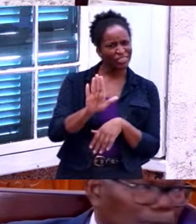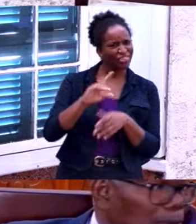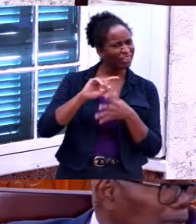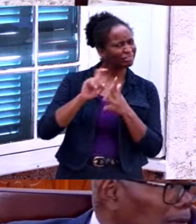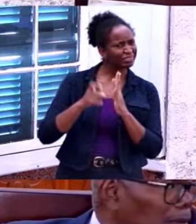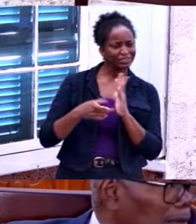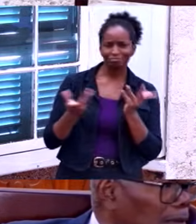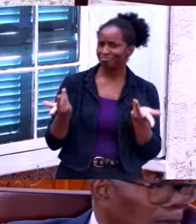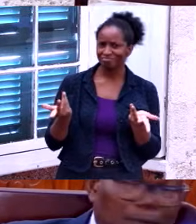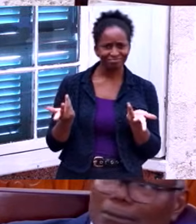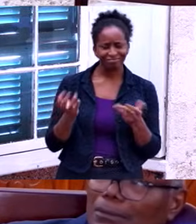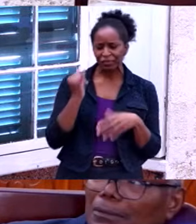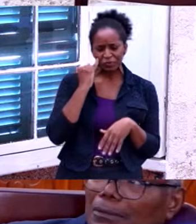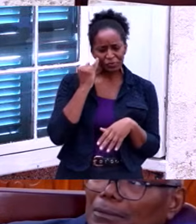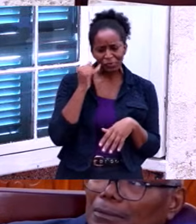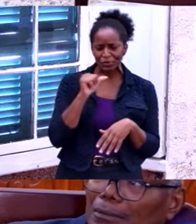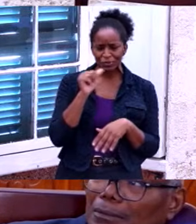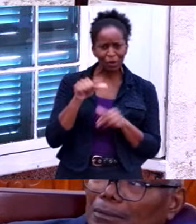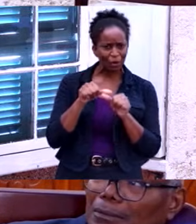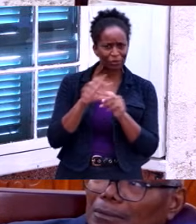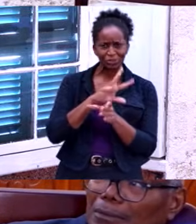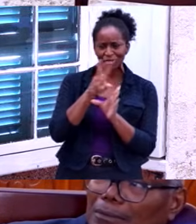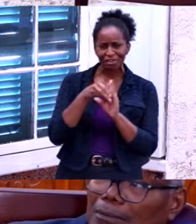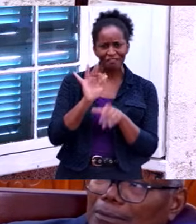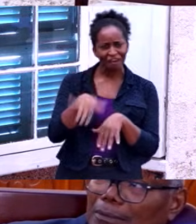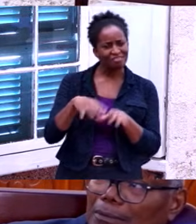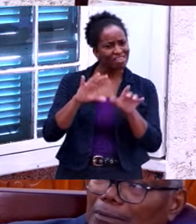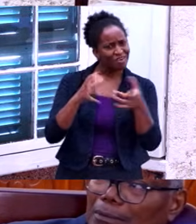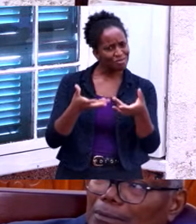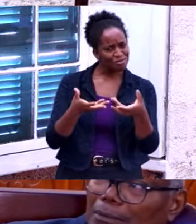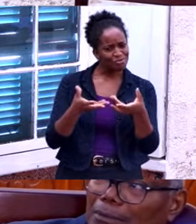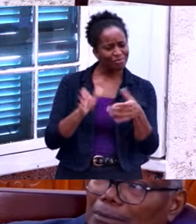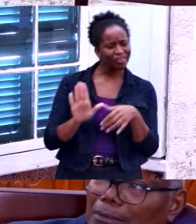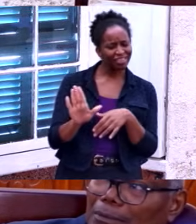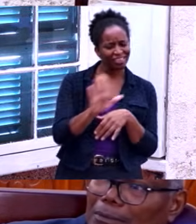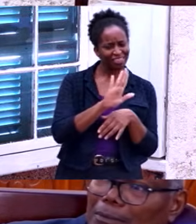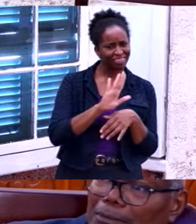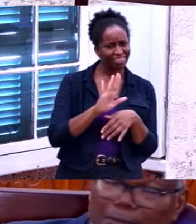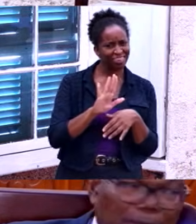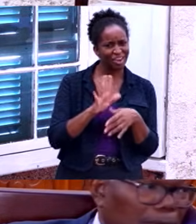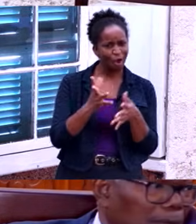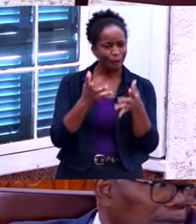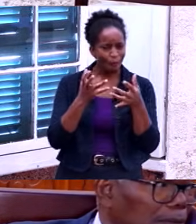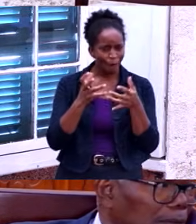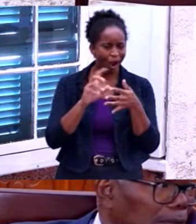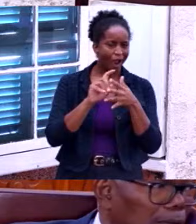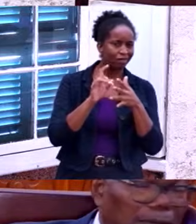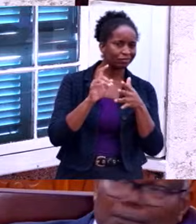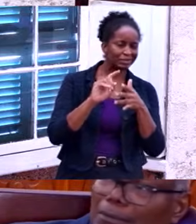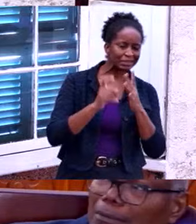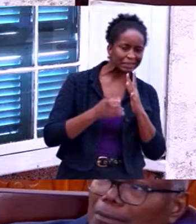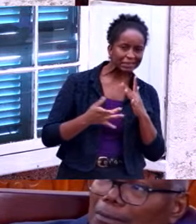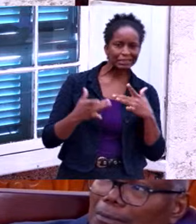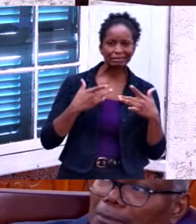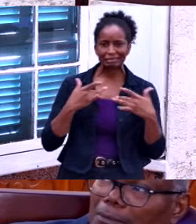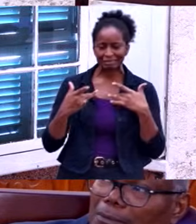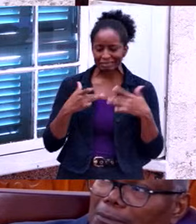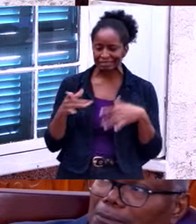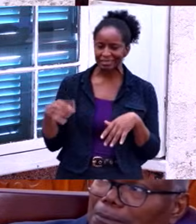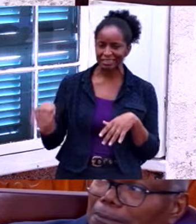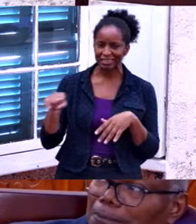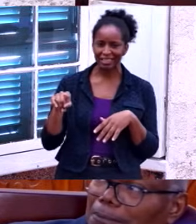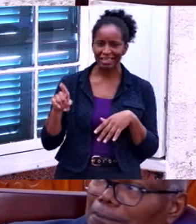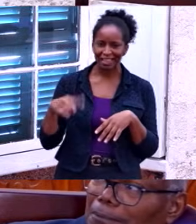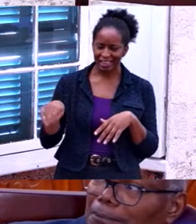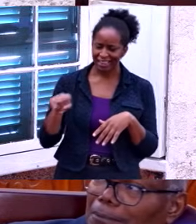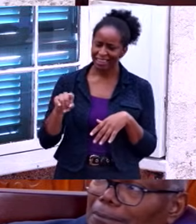even a member of the Manufacturing Association anymore? So these are things that I see and they're looked at with keen